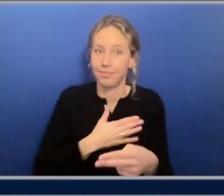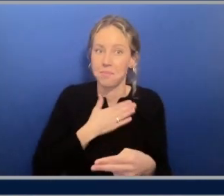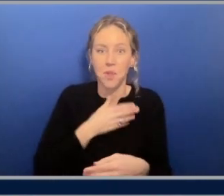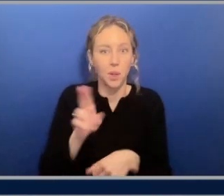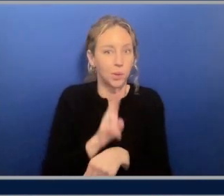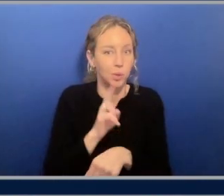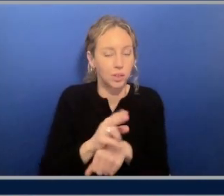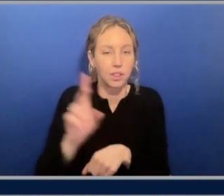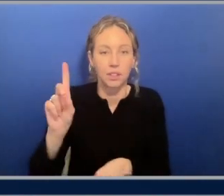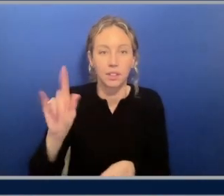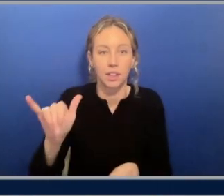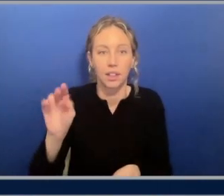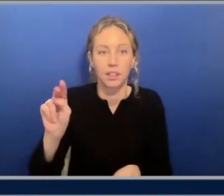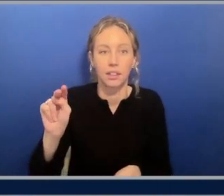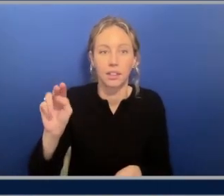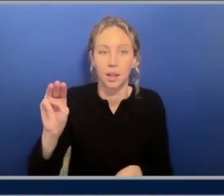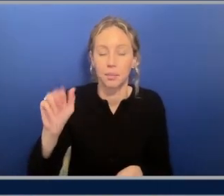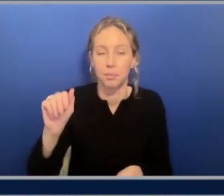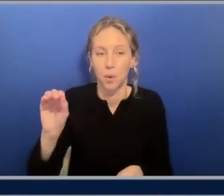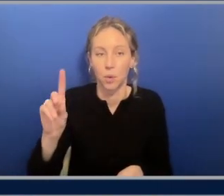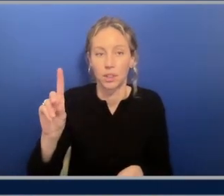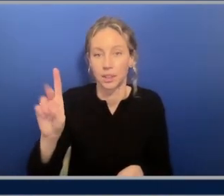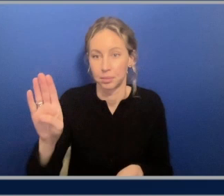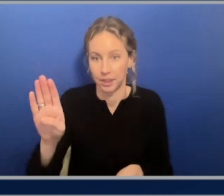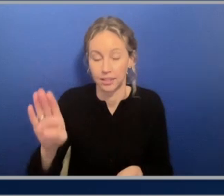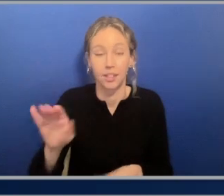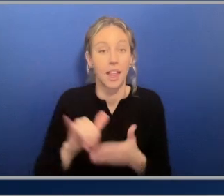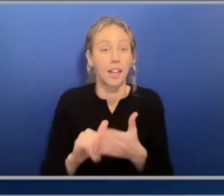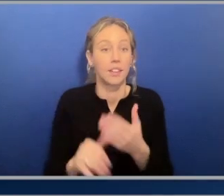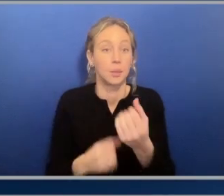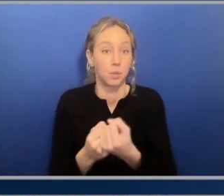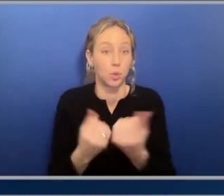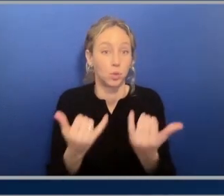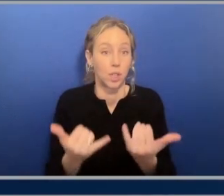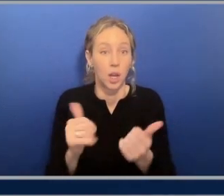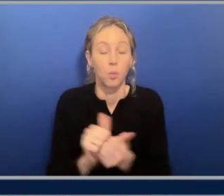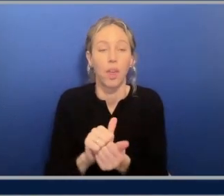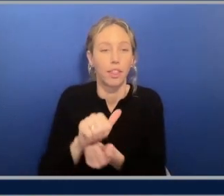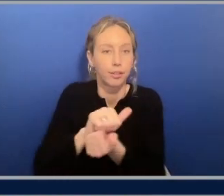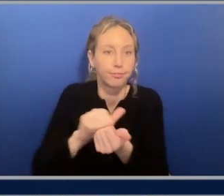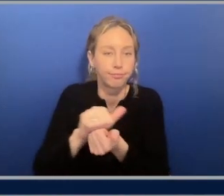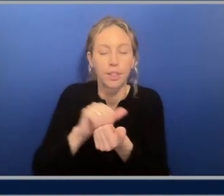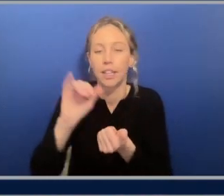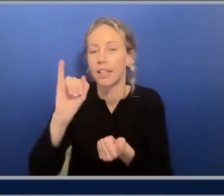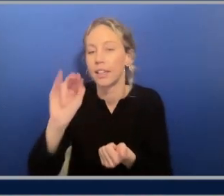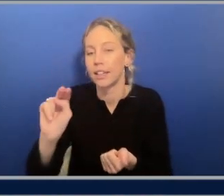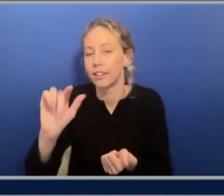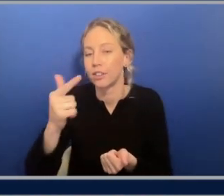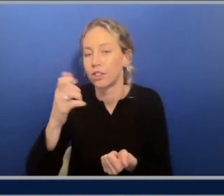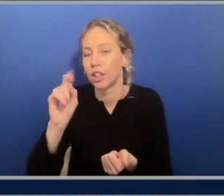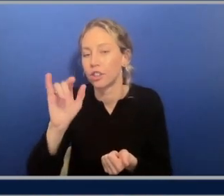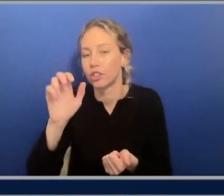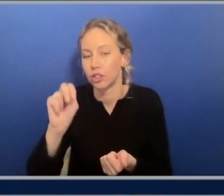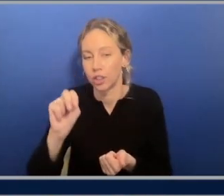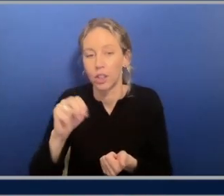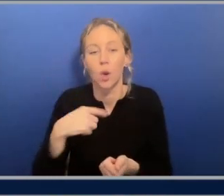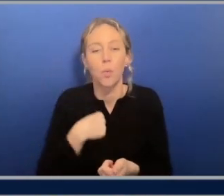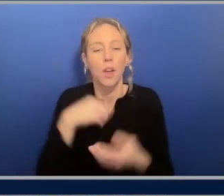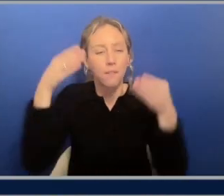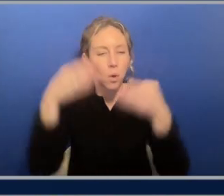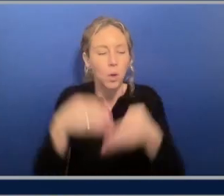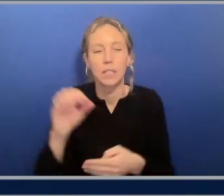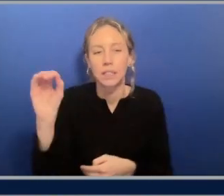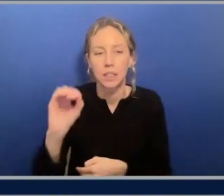DynamoDB and Aurora MySQL. That's supported today when it comes to ingestion, right? So we focus on something called as zero ETL to kind of facilitate